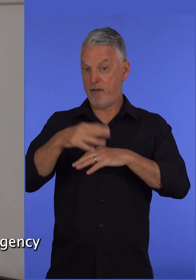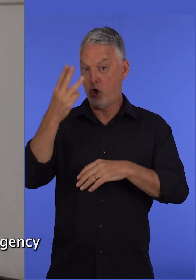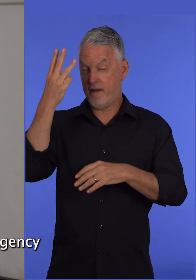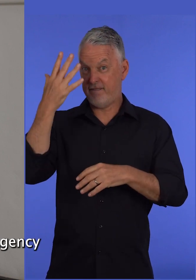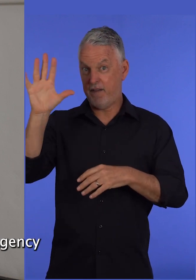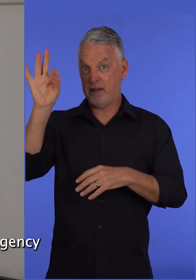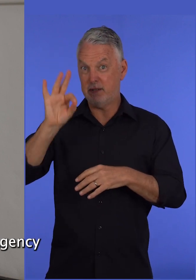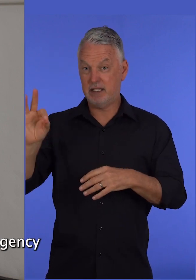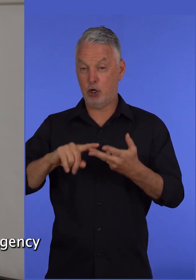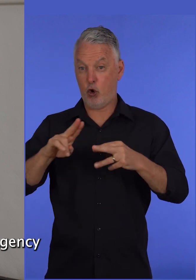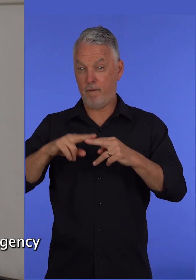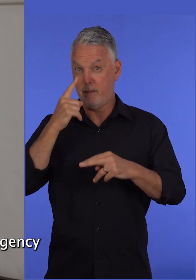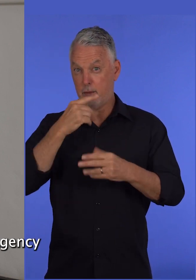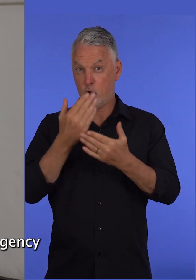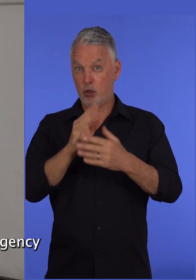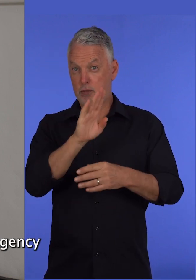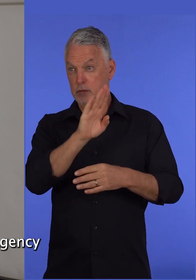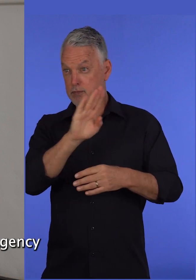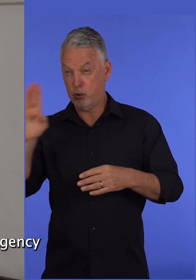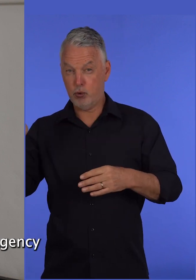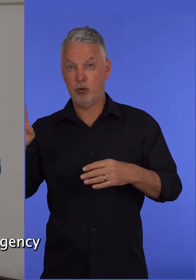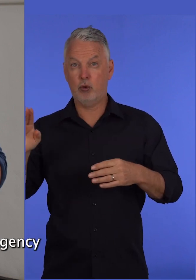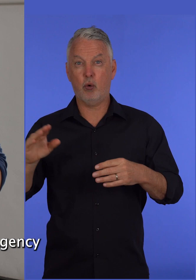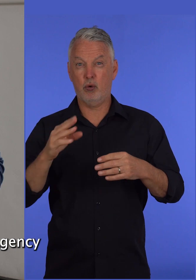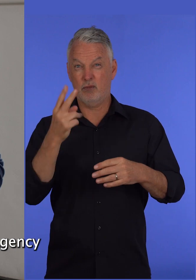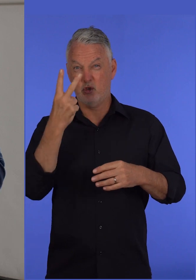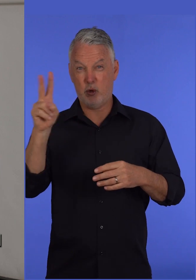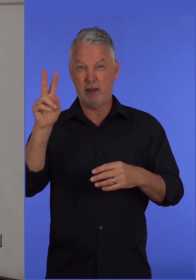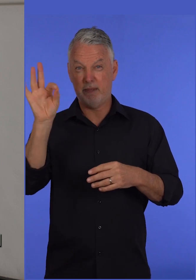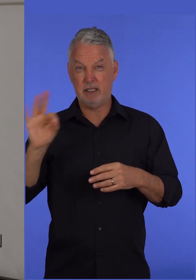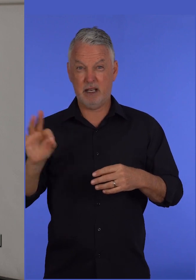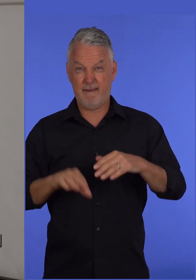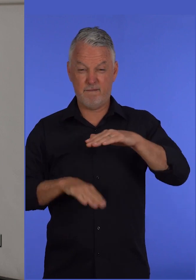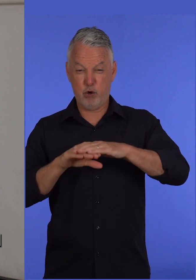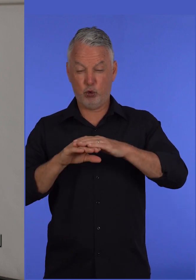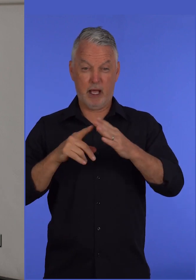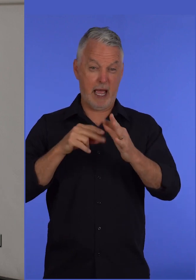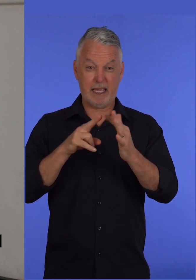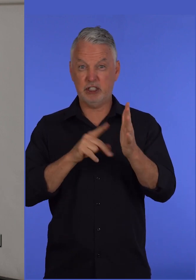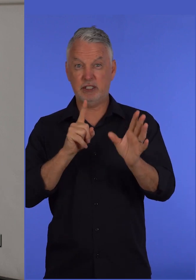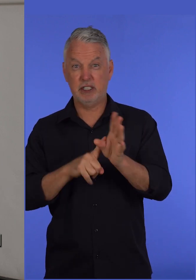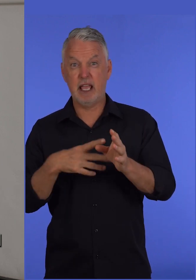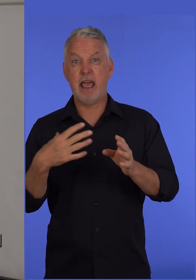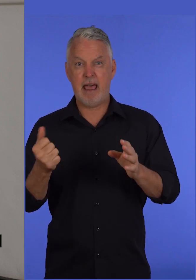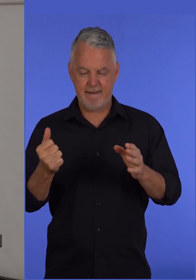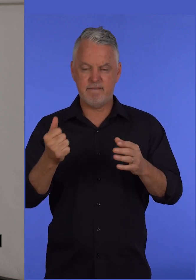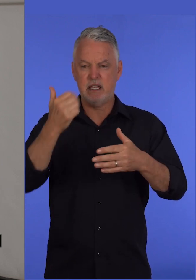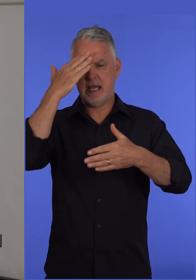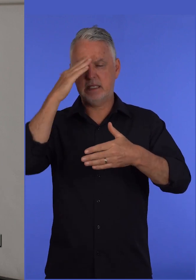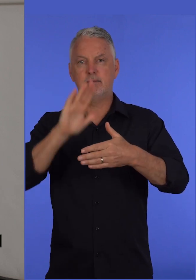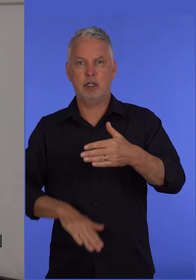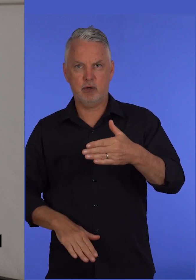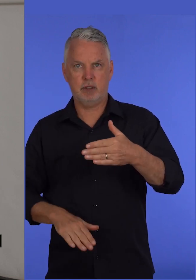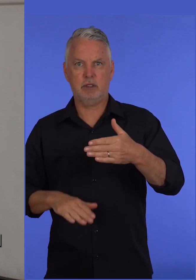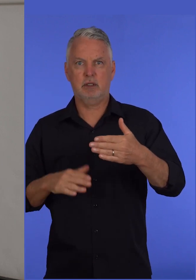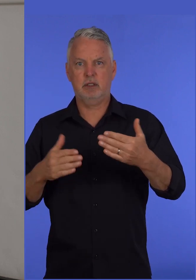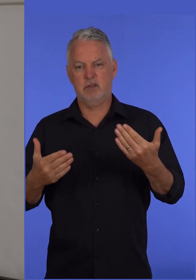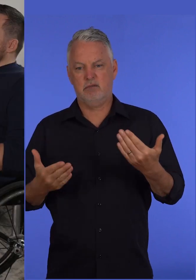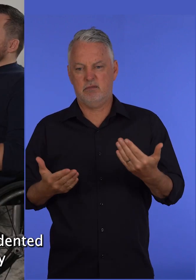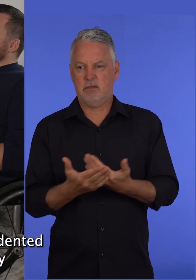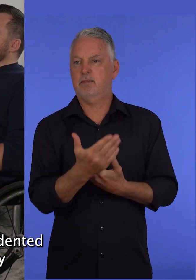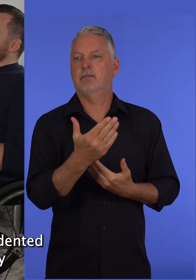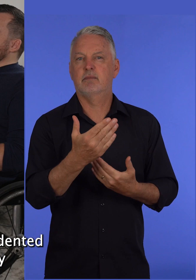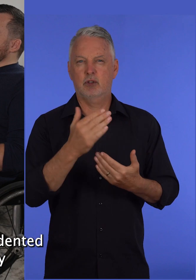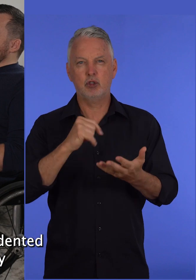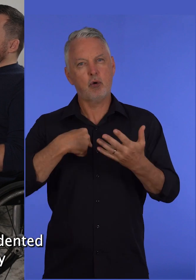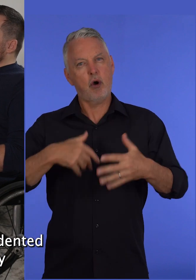over 20% of the entire agency are people who have lived experience of disability.